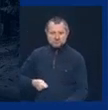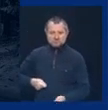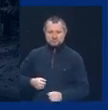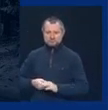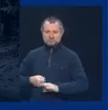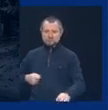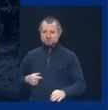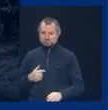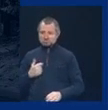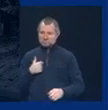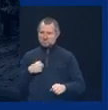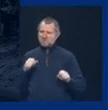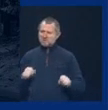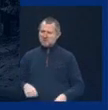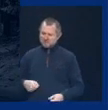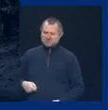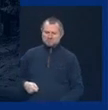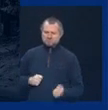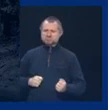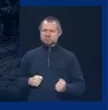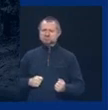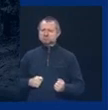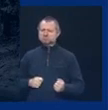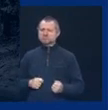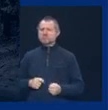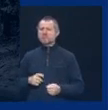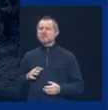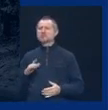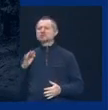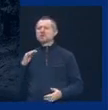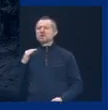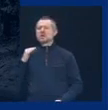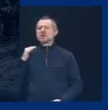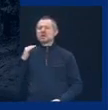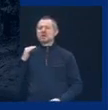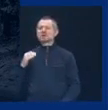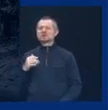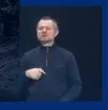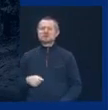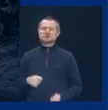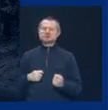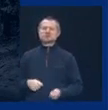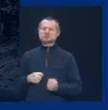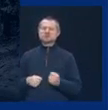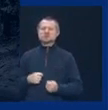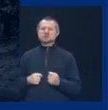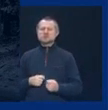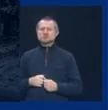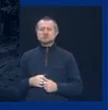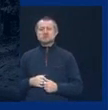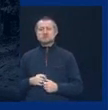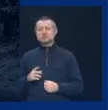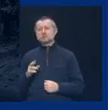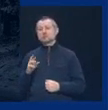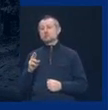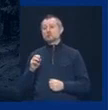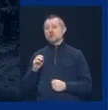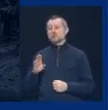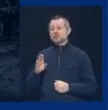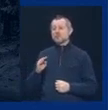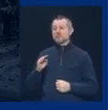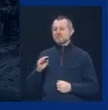can shovel vast quantities of snow. And Rob Mahika is going to join me, and Dr. Howard